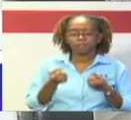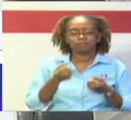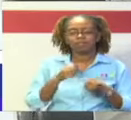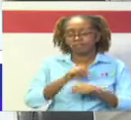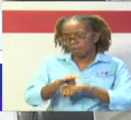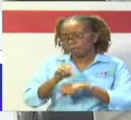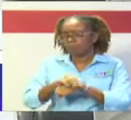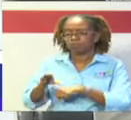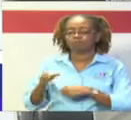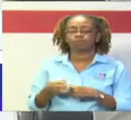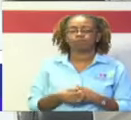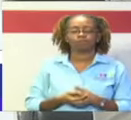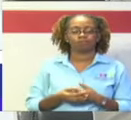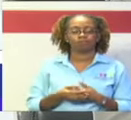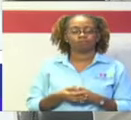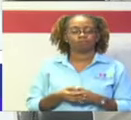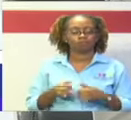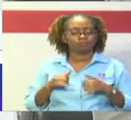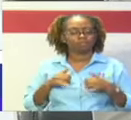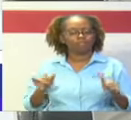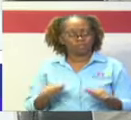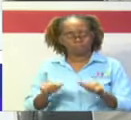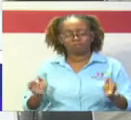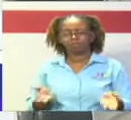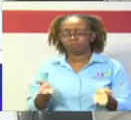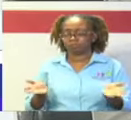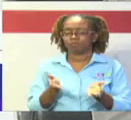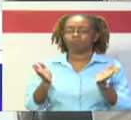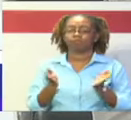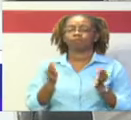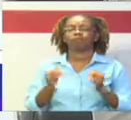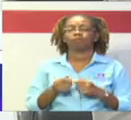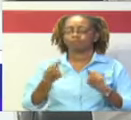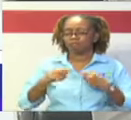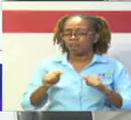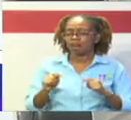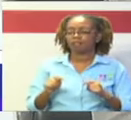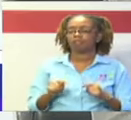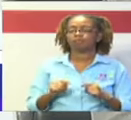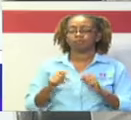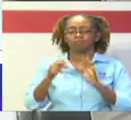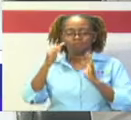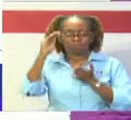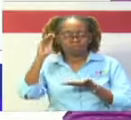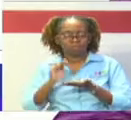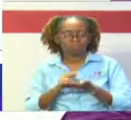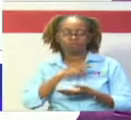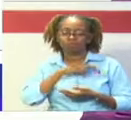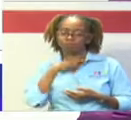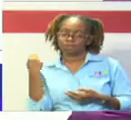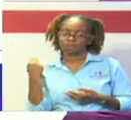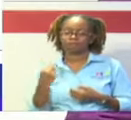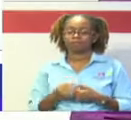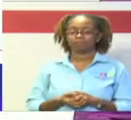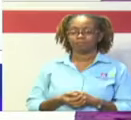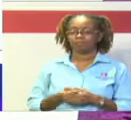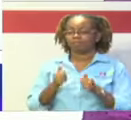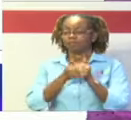as a measure to reduce risk. I'll turn you over to Prof. Carrington to answer the second question. Okay, thank you.